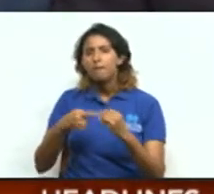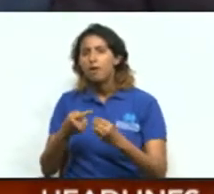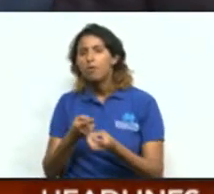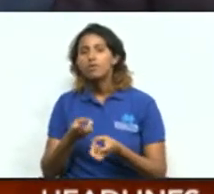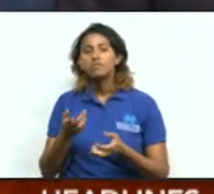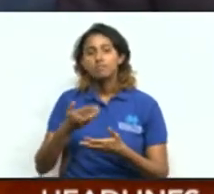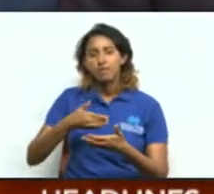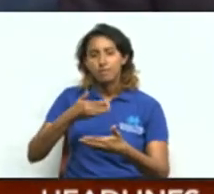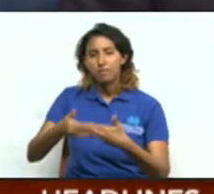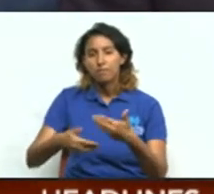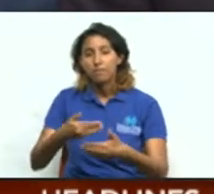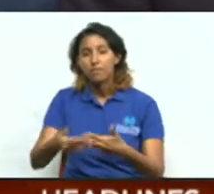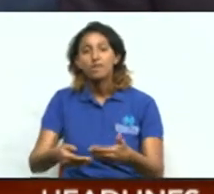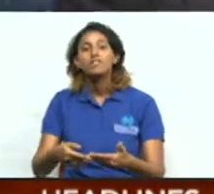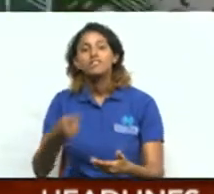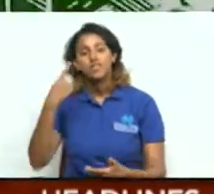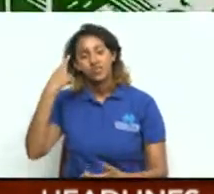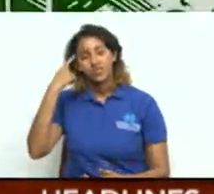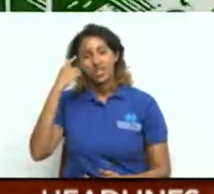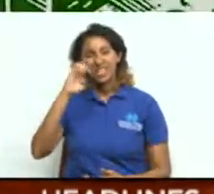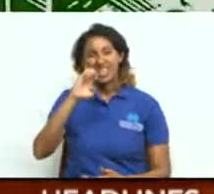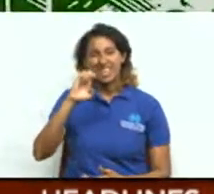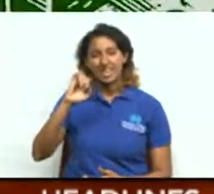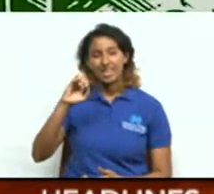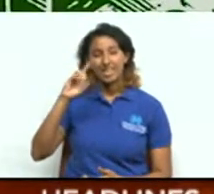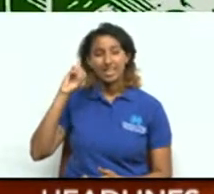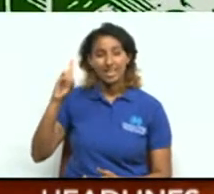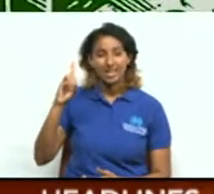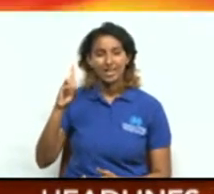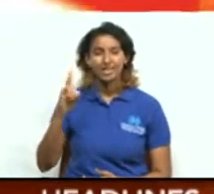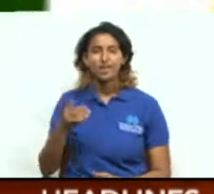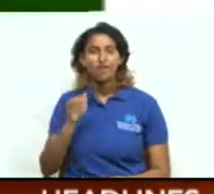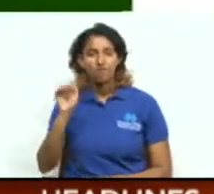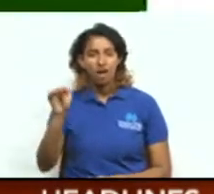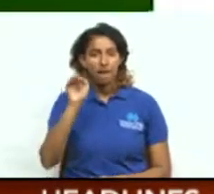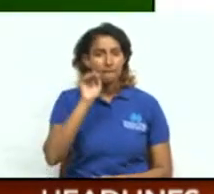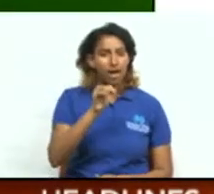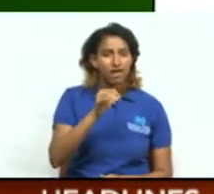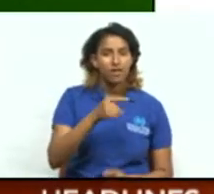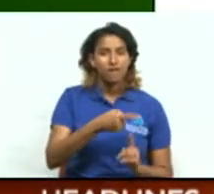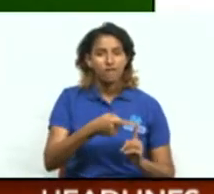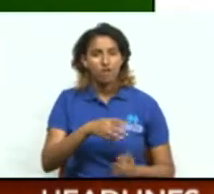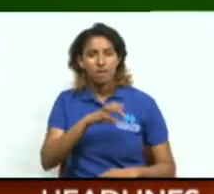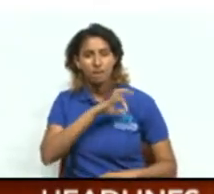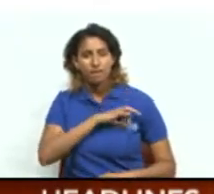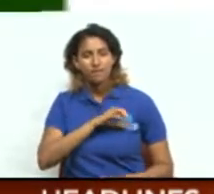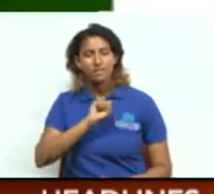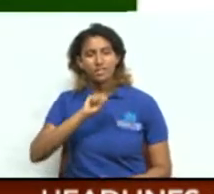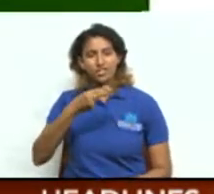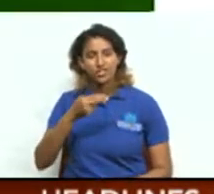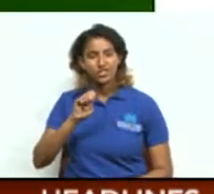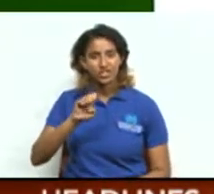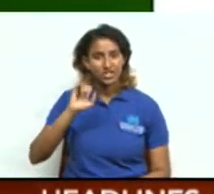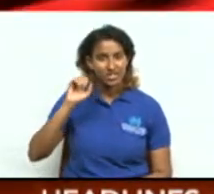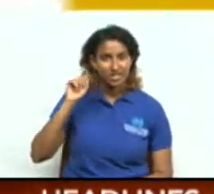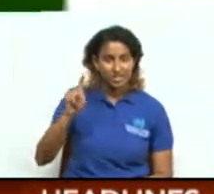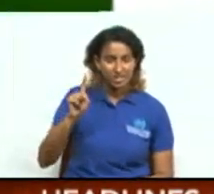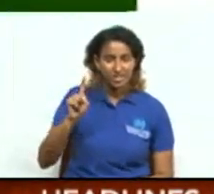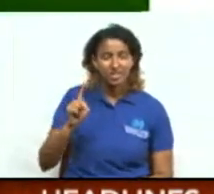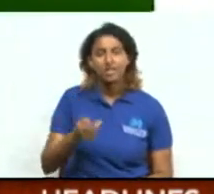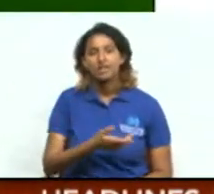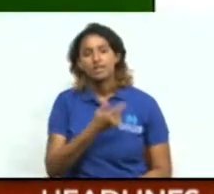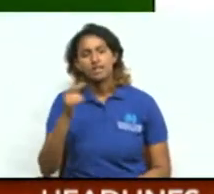Otto Carrington tells us more. Ramadan Reminder, brought to you by Sheikh Alicia, The Little Store, and